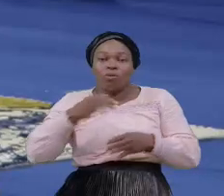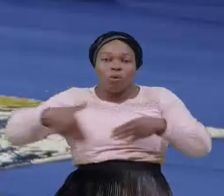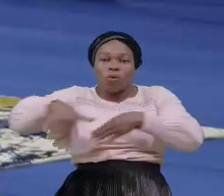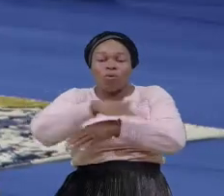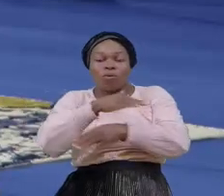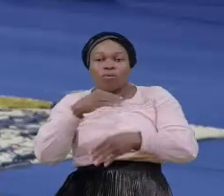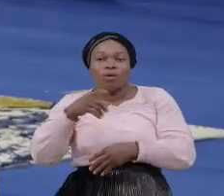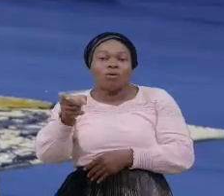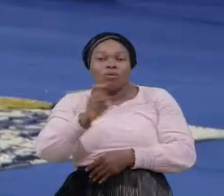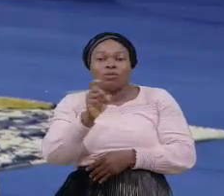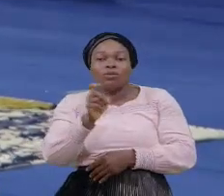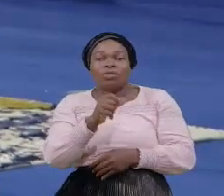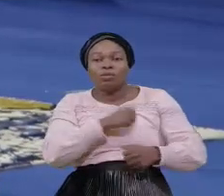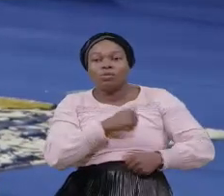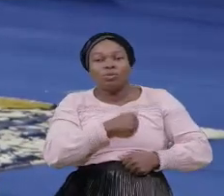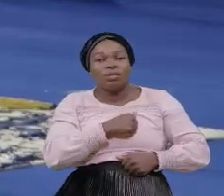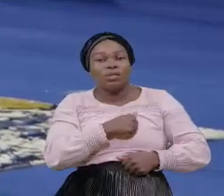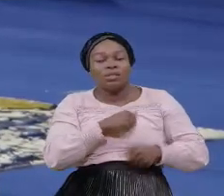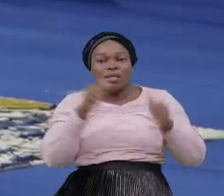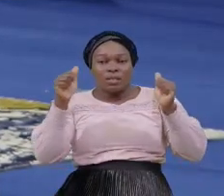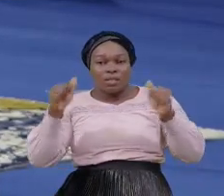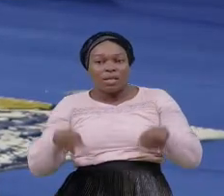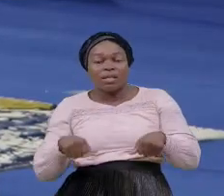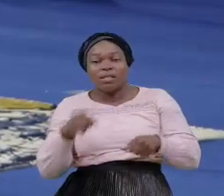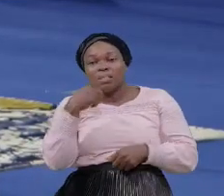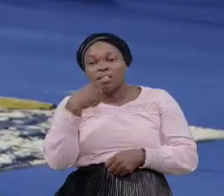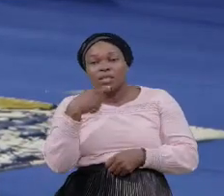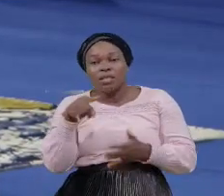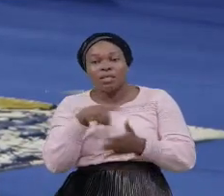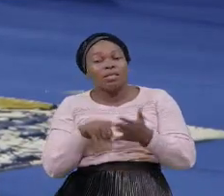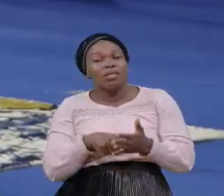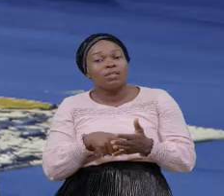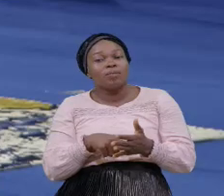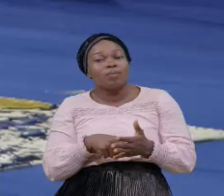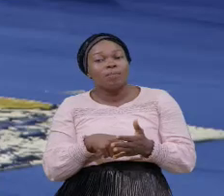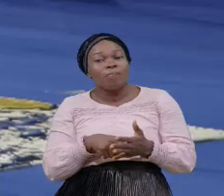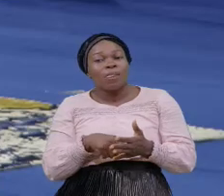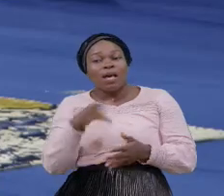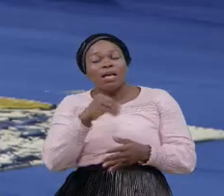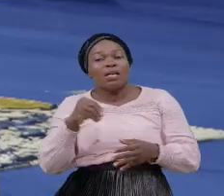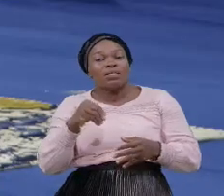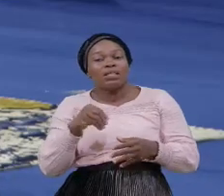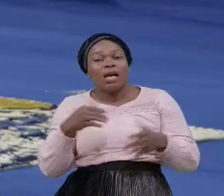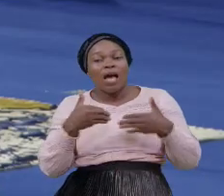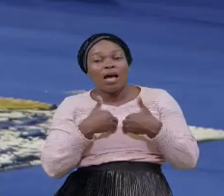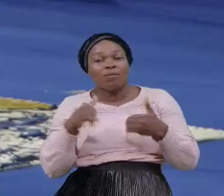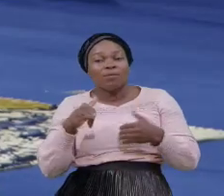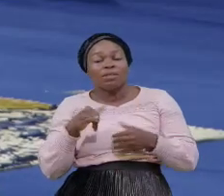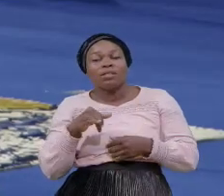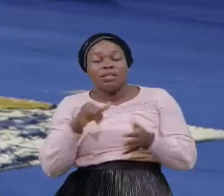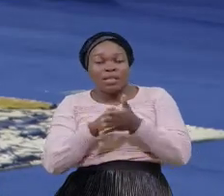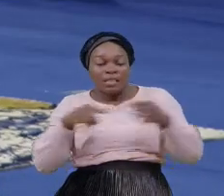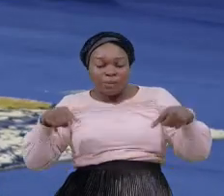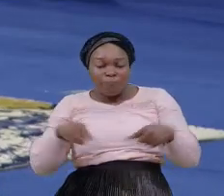He saw that servant rolling in pain, groaning in pain, and writhing like a snake in